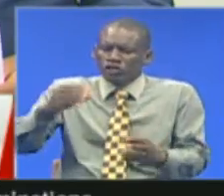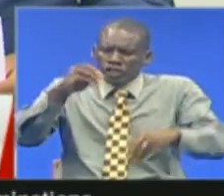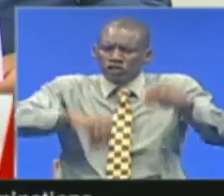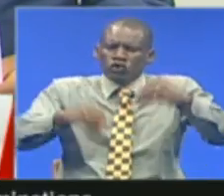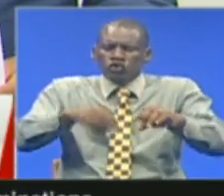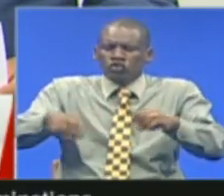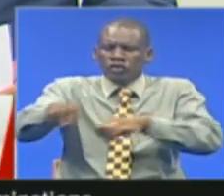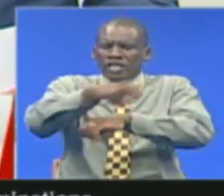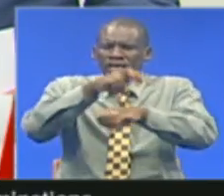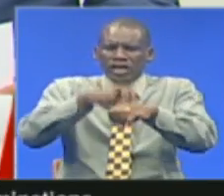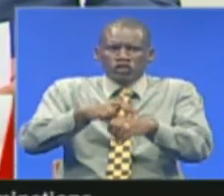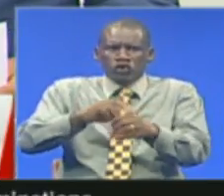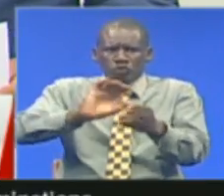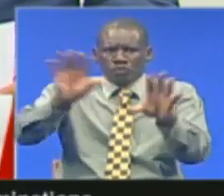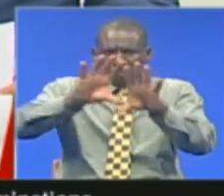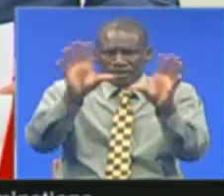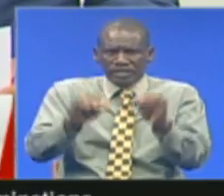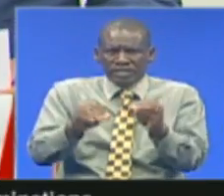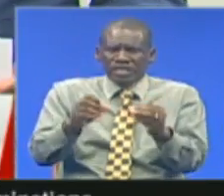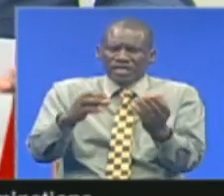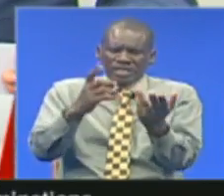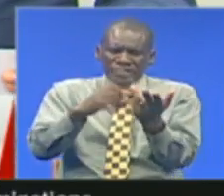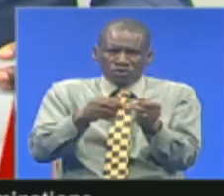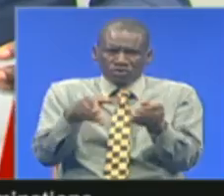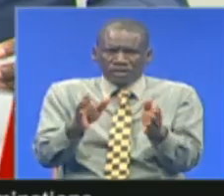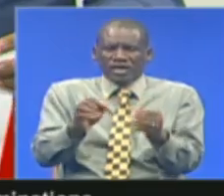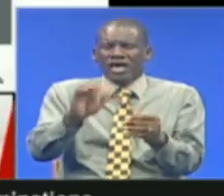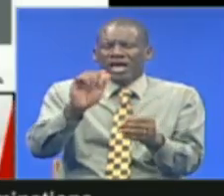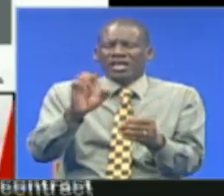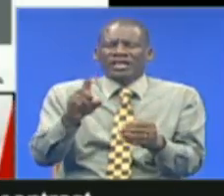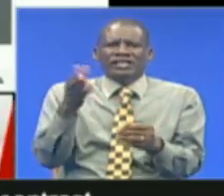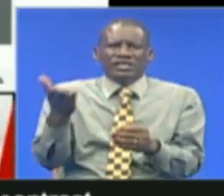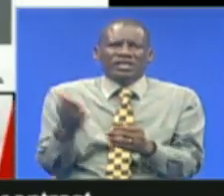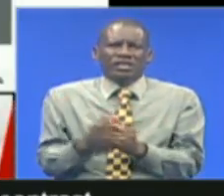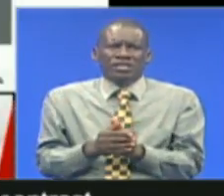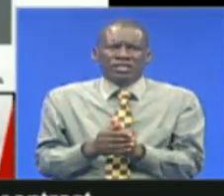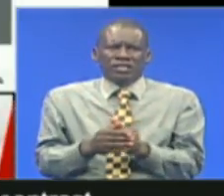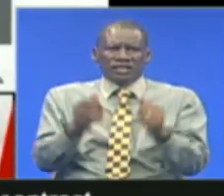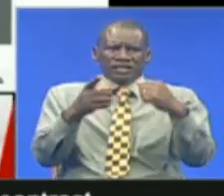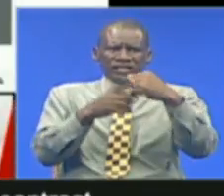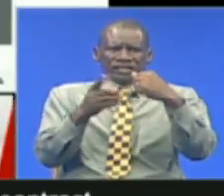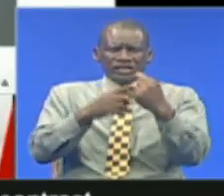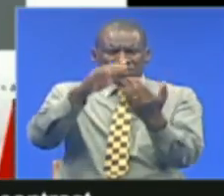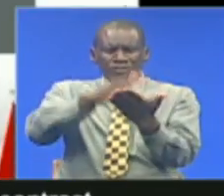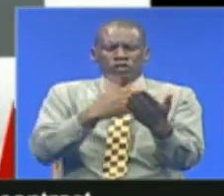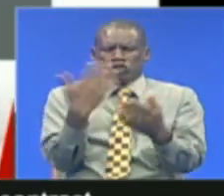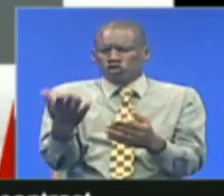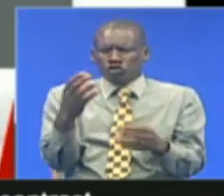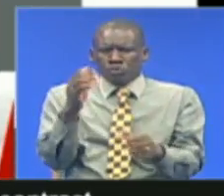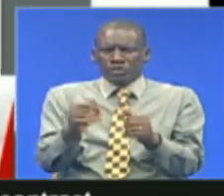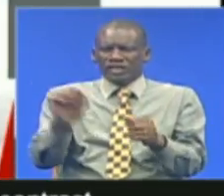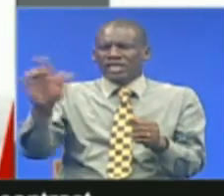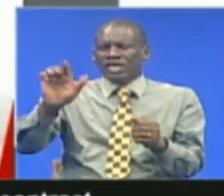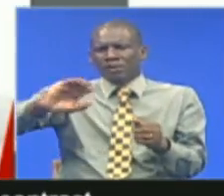contributing to the national cake. On the statistical beat this evening, here's Alex Mwangi. The 66-page document that is the